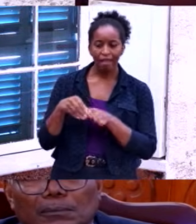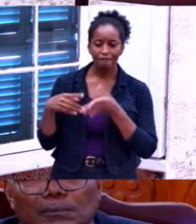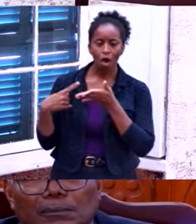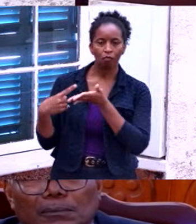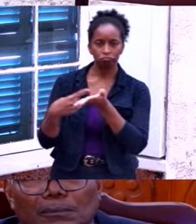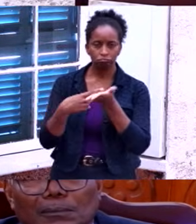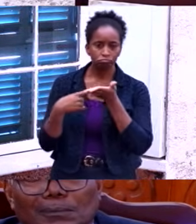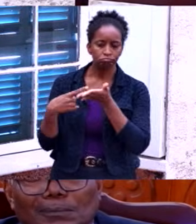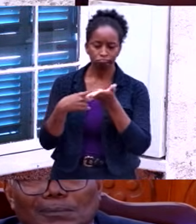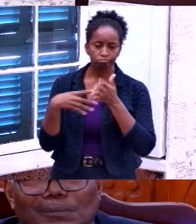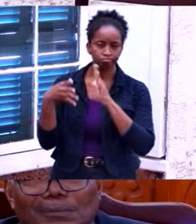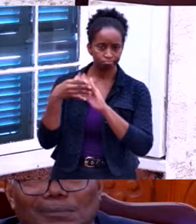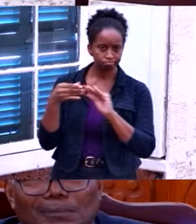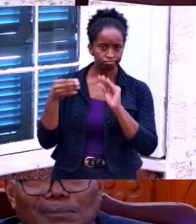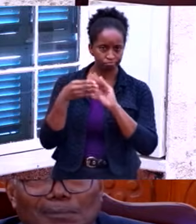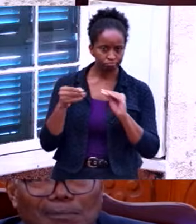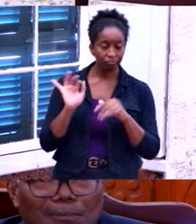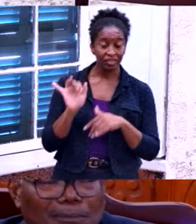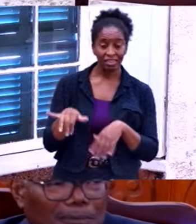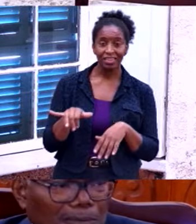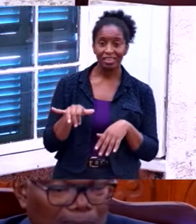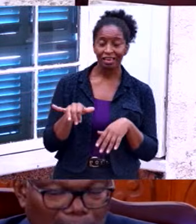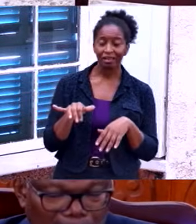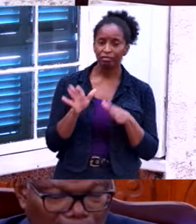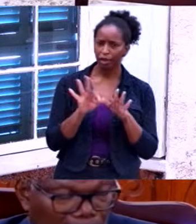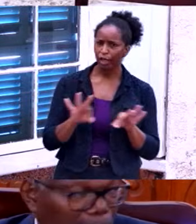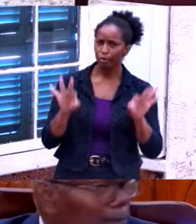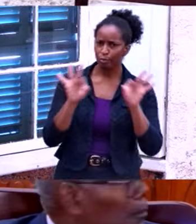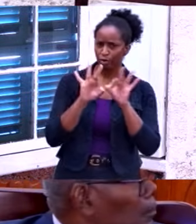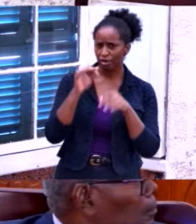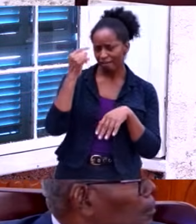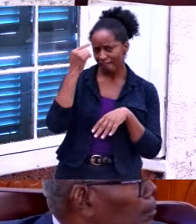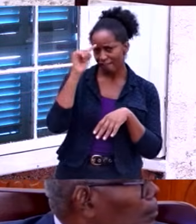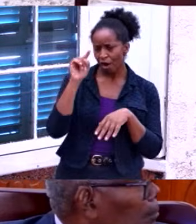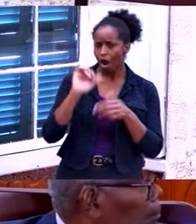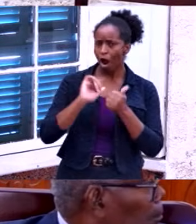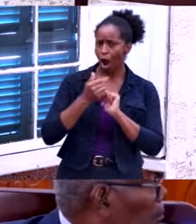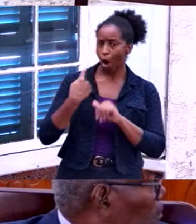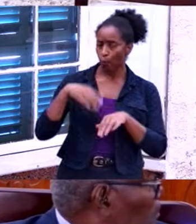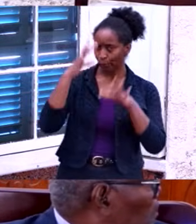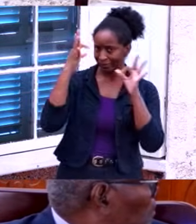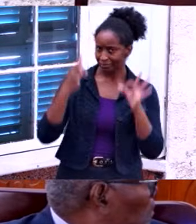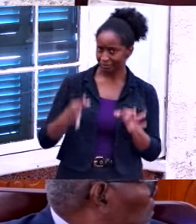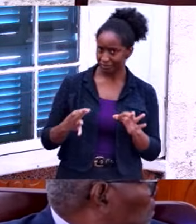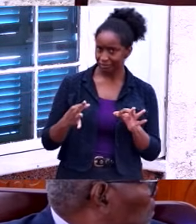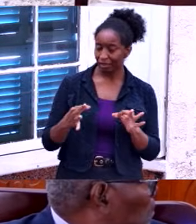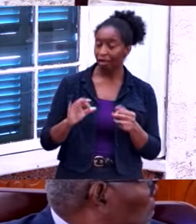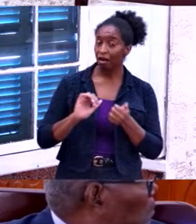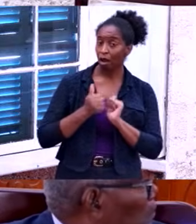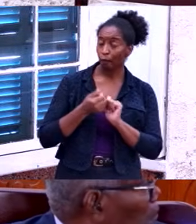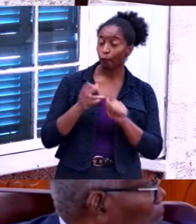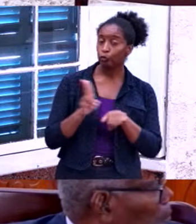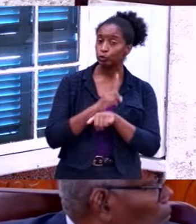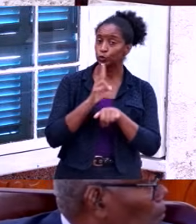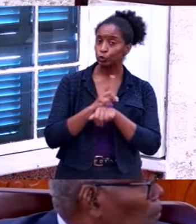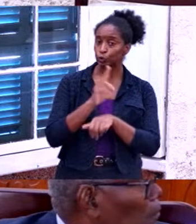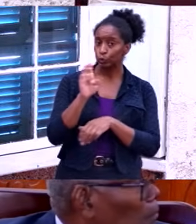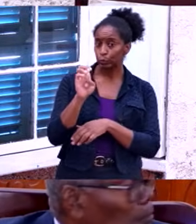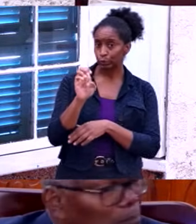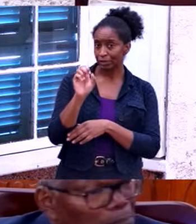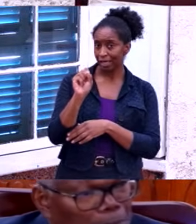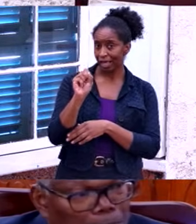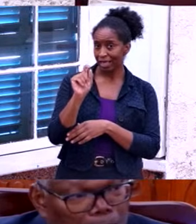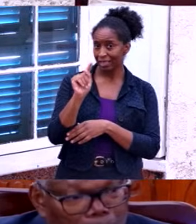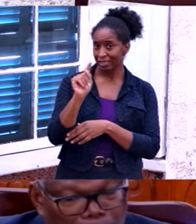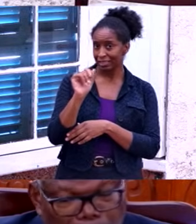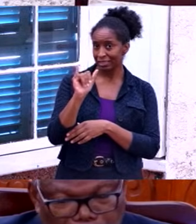in terms of estimates that the public enjoy and to which they pay close attention. So I hope that we